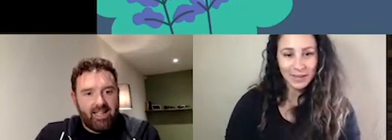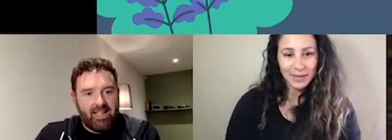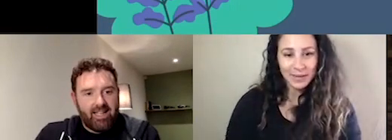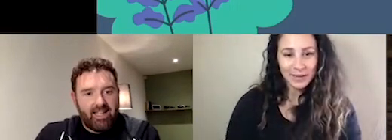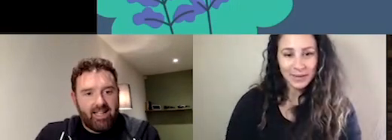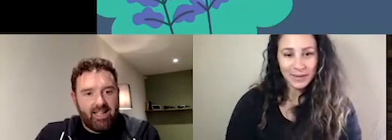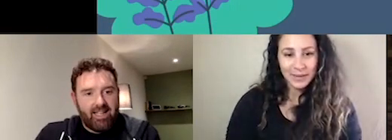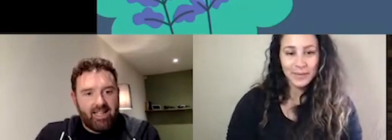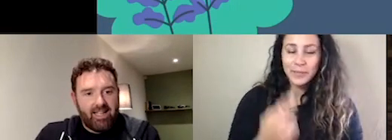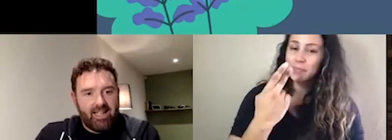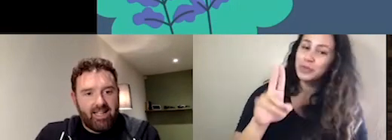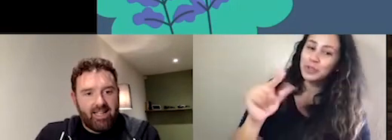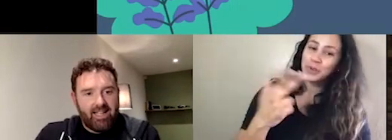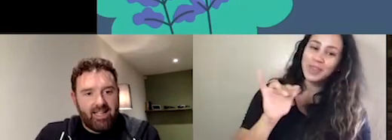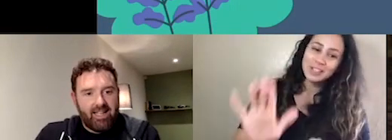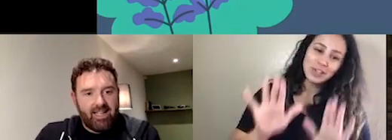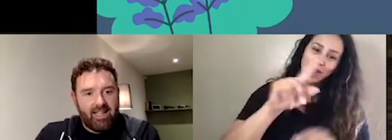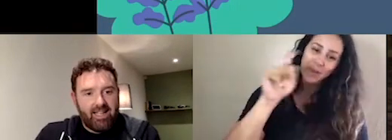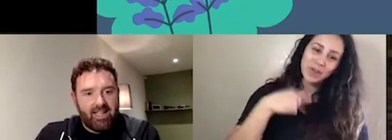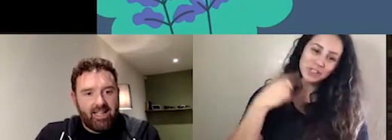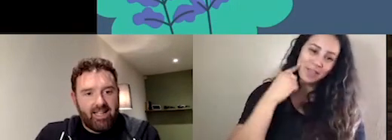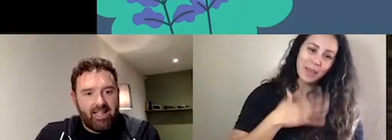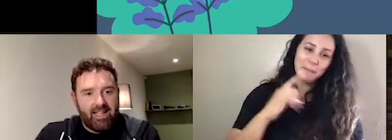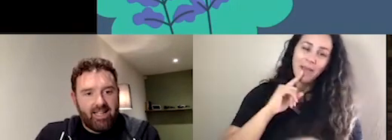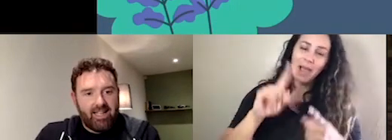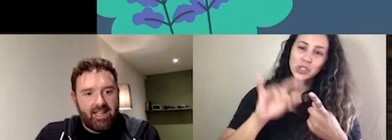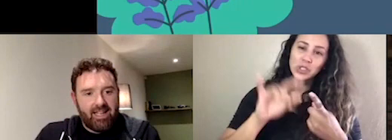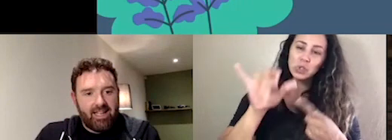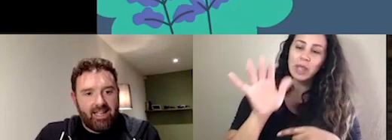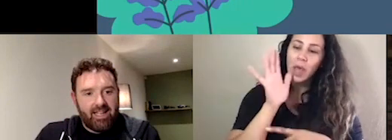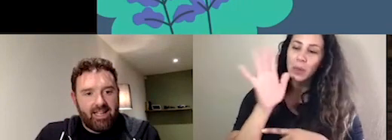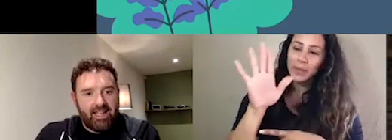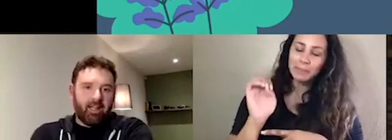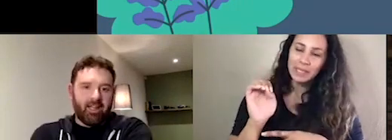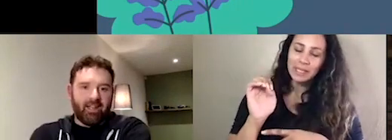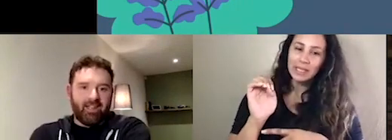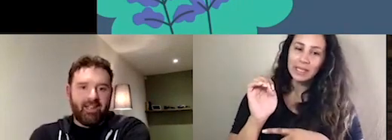Yeah, that's a great question. I think my answer to that would be